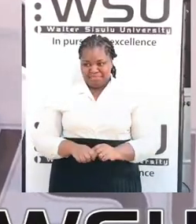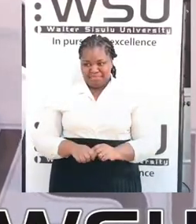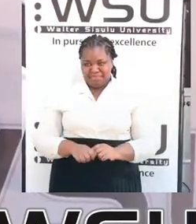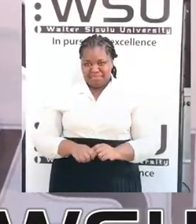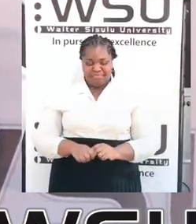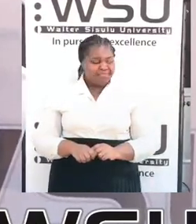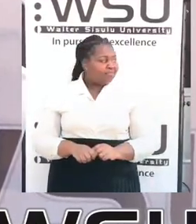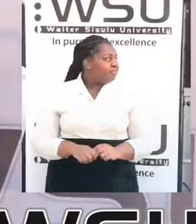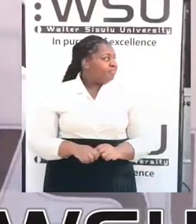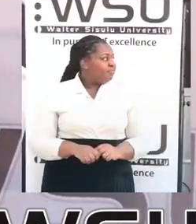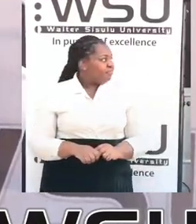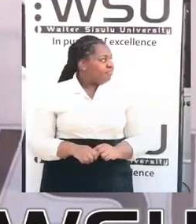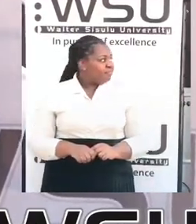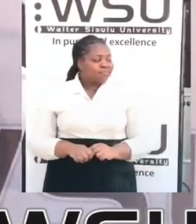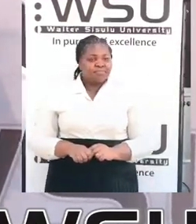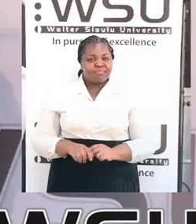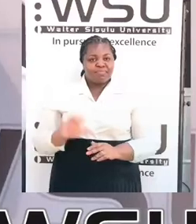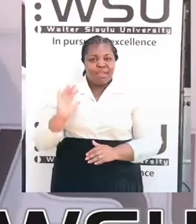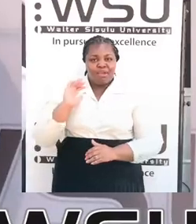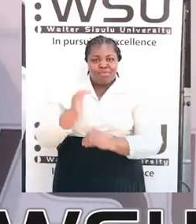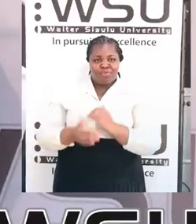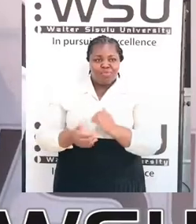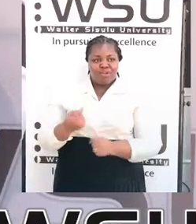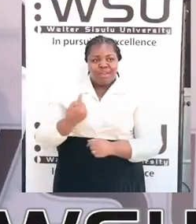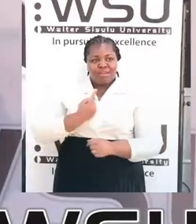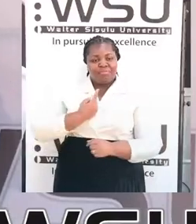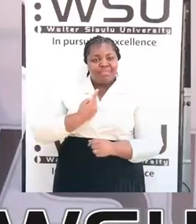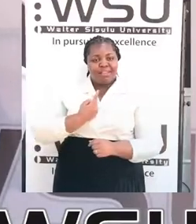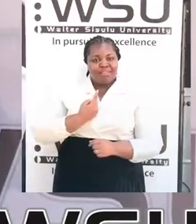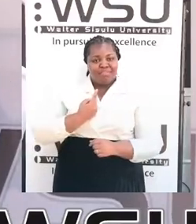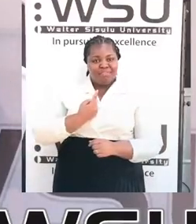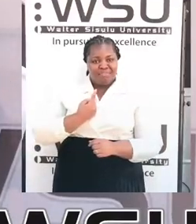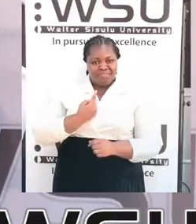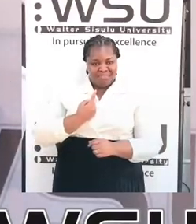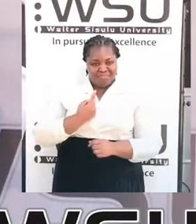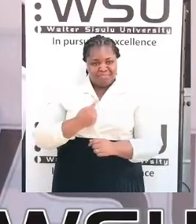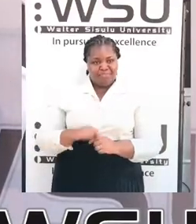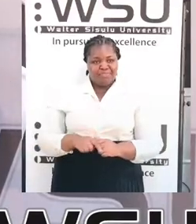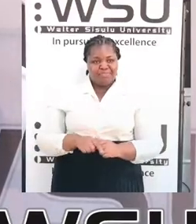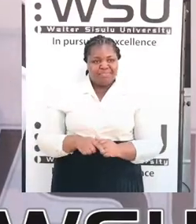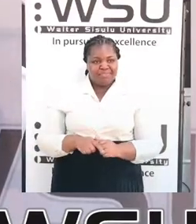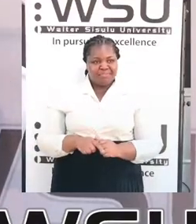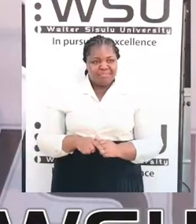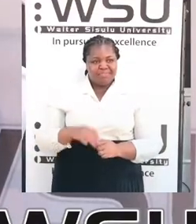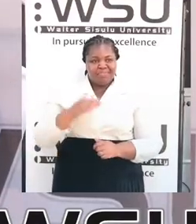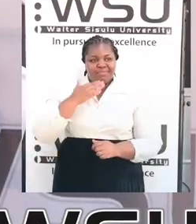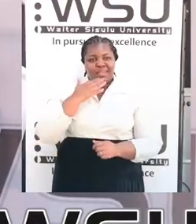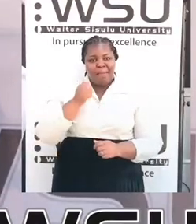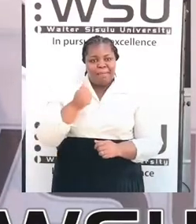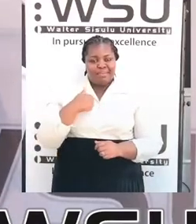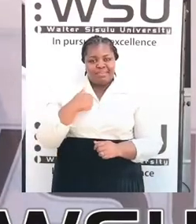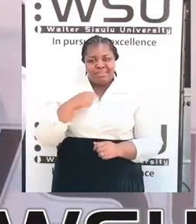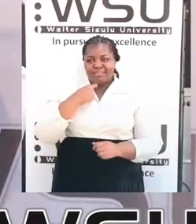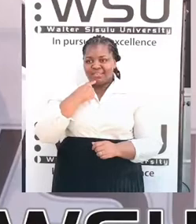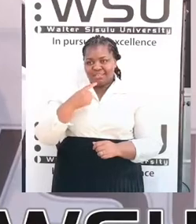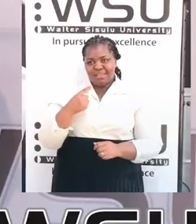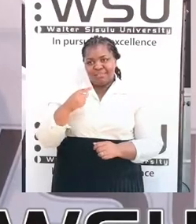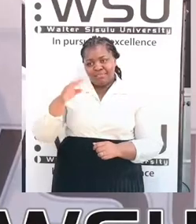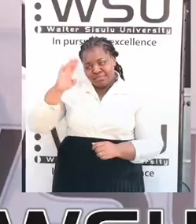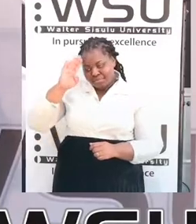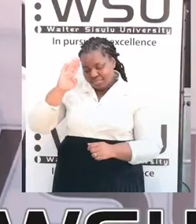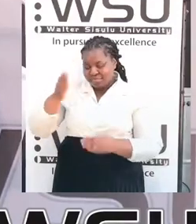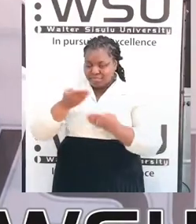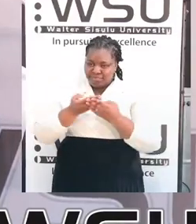Nabaginisla. Ukuzikusela ke kweliqonga. Ndikulo. Ndicela nje ukuthi nqanga